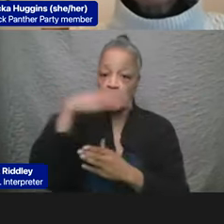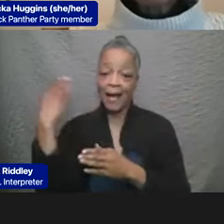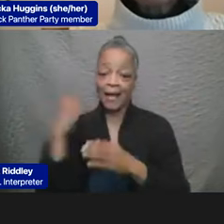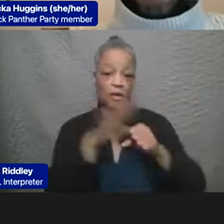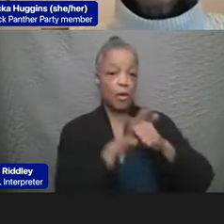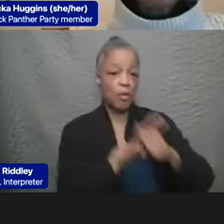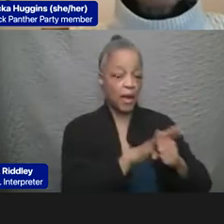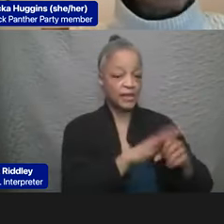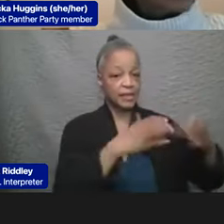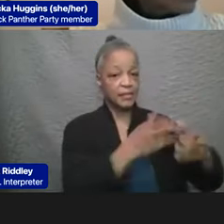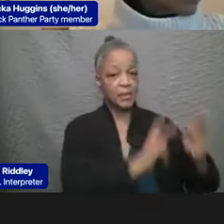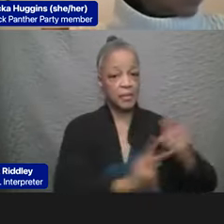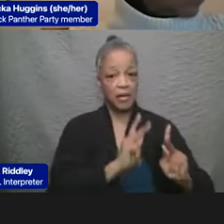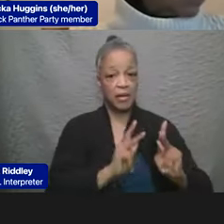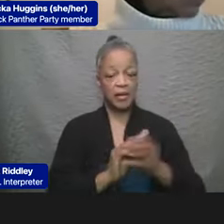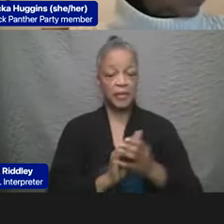people.